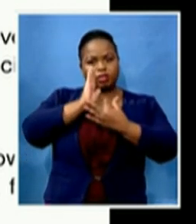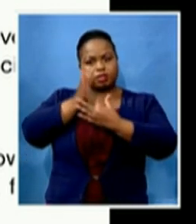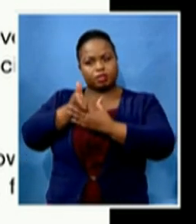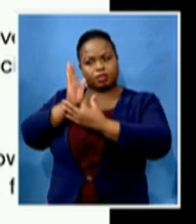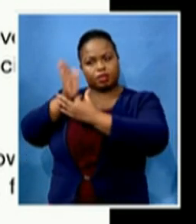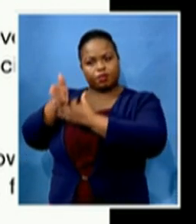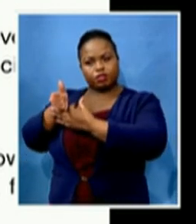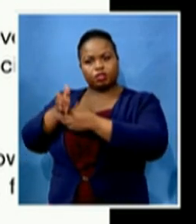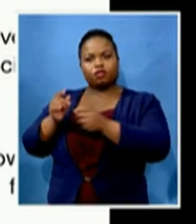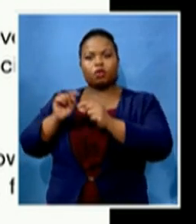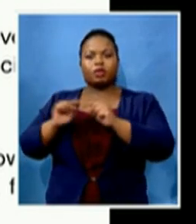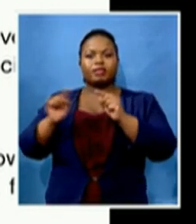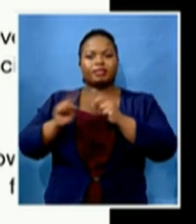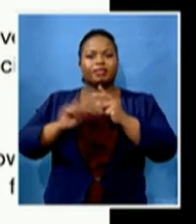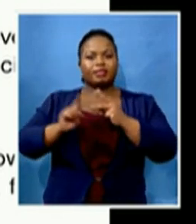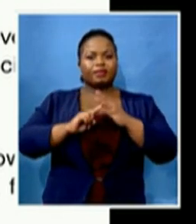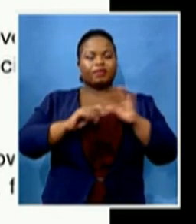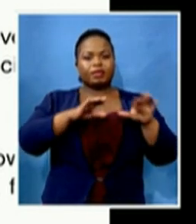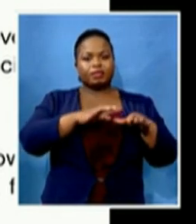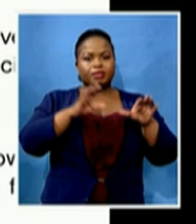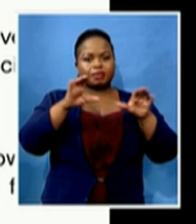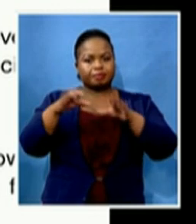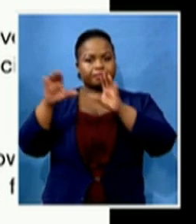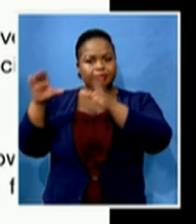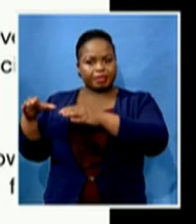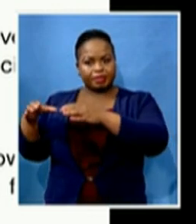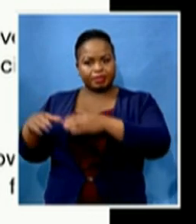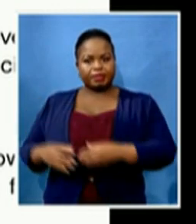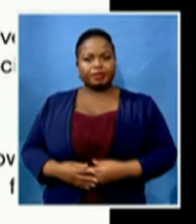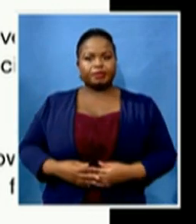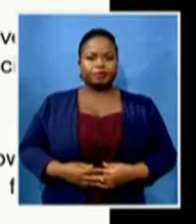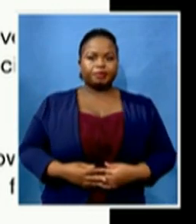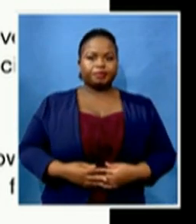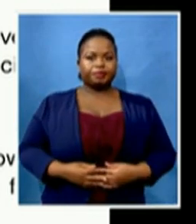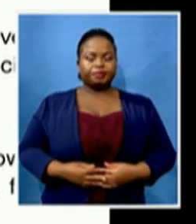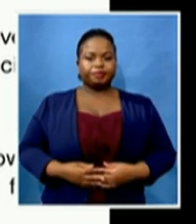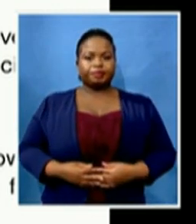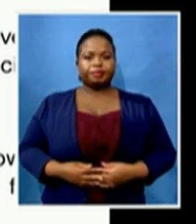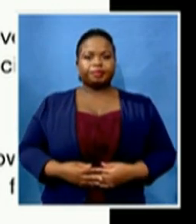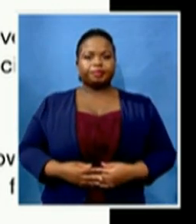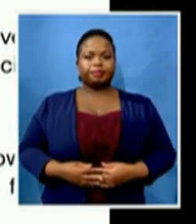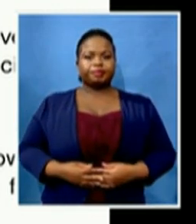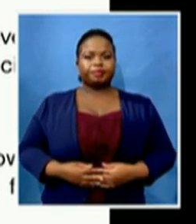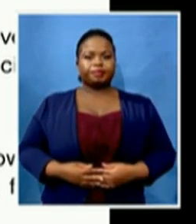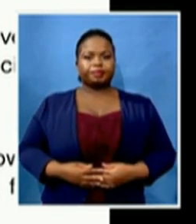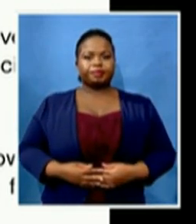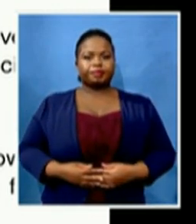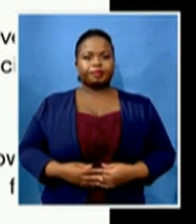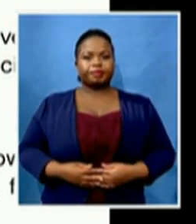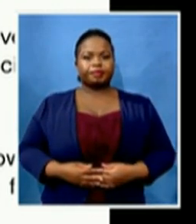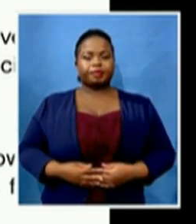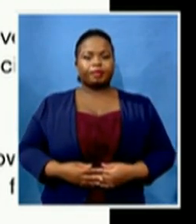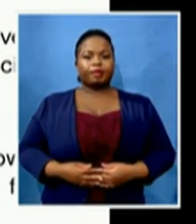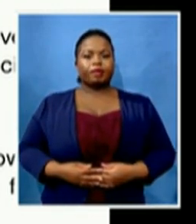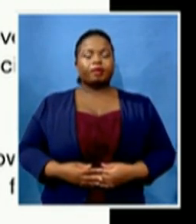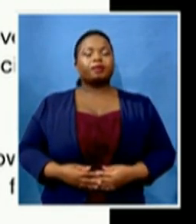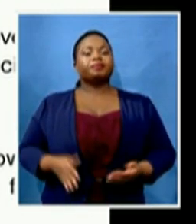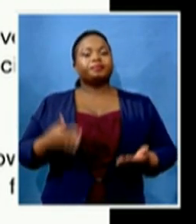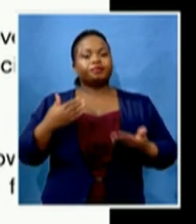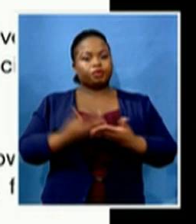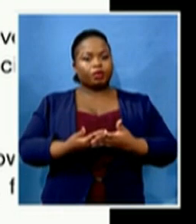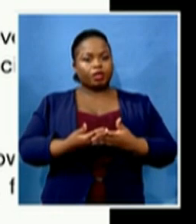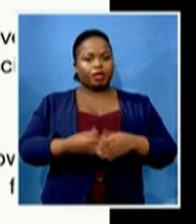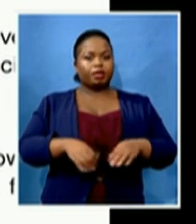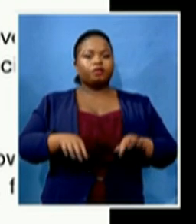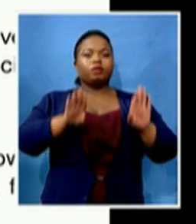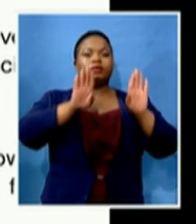wrap up in the next 2 to 3 minutes? Yeah. We can have different lockdown levels for different time periods and